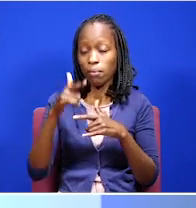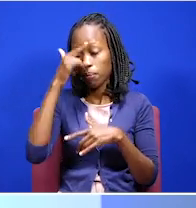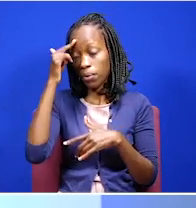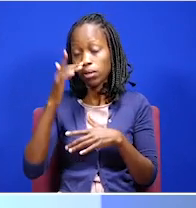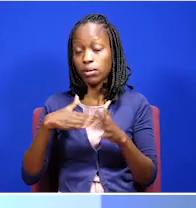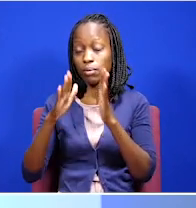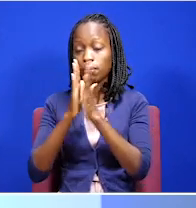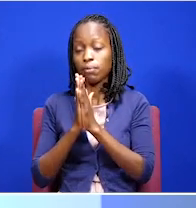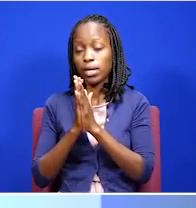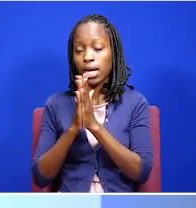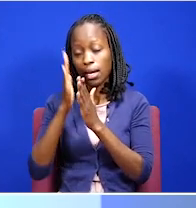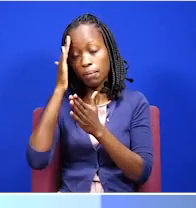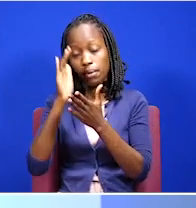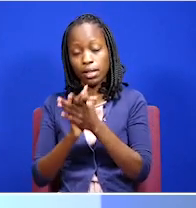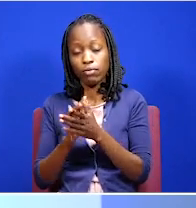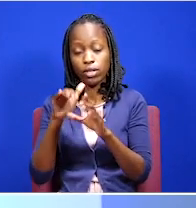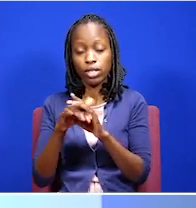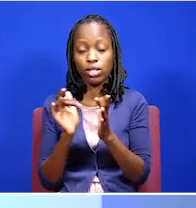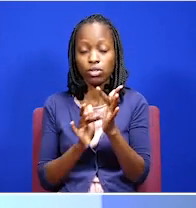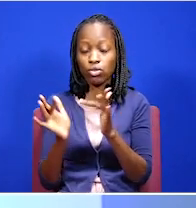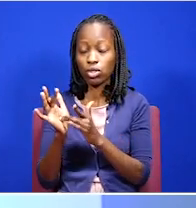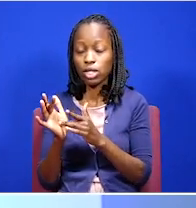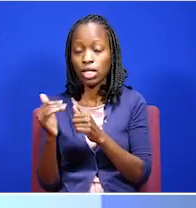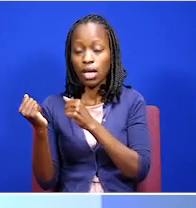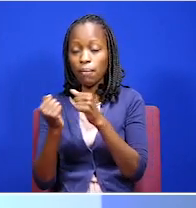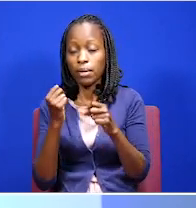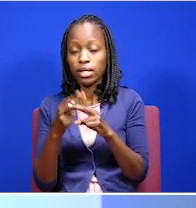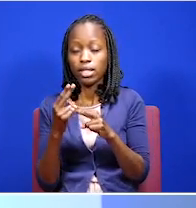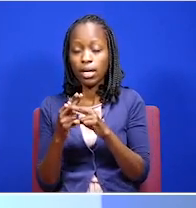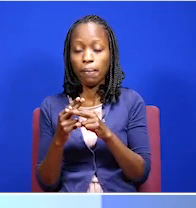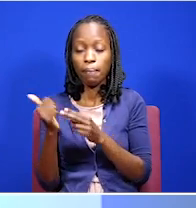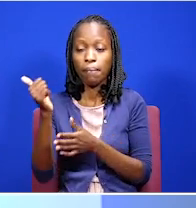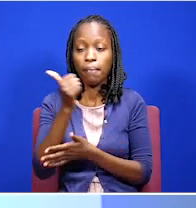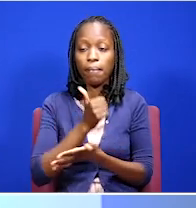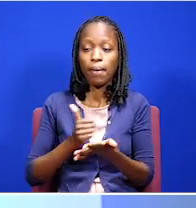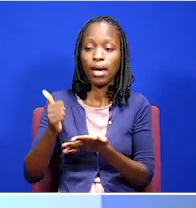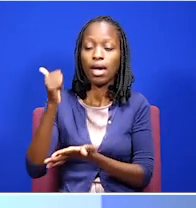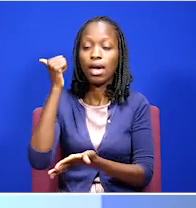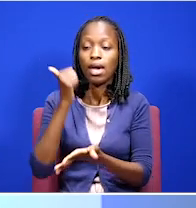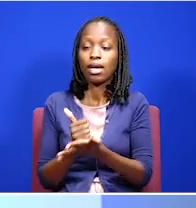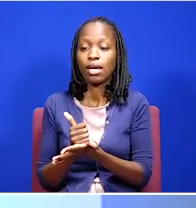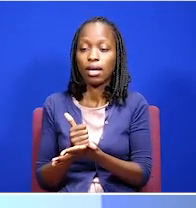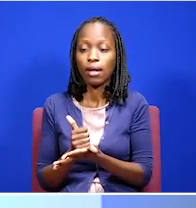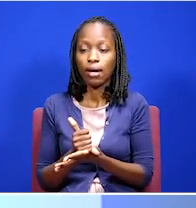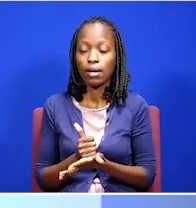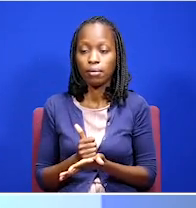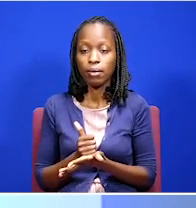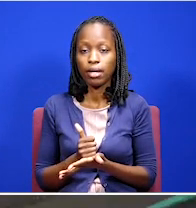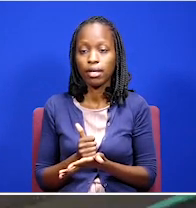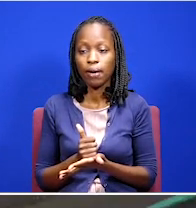because I believe. In Jesus' mighty name, and all of us open our eyes and we say a good word.